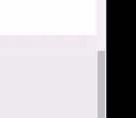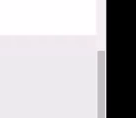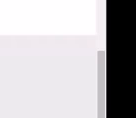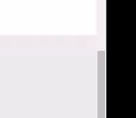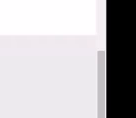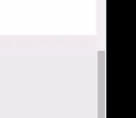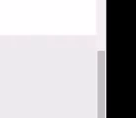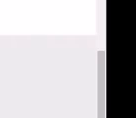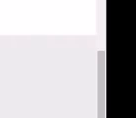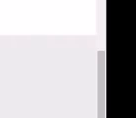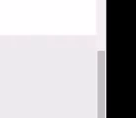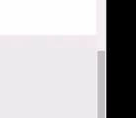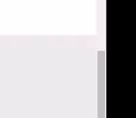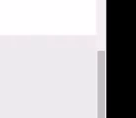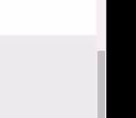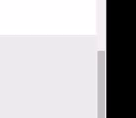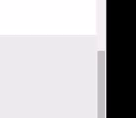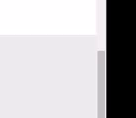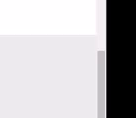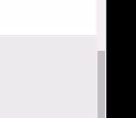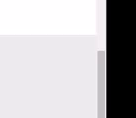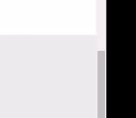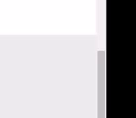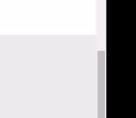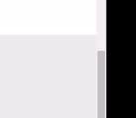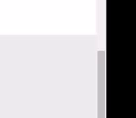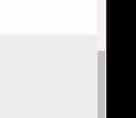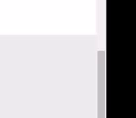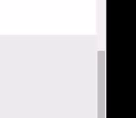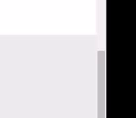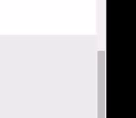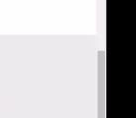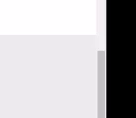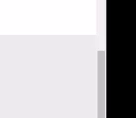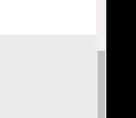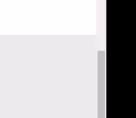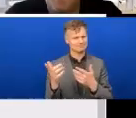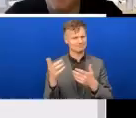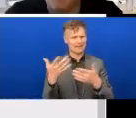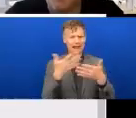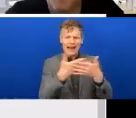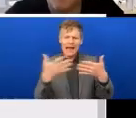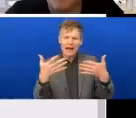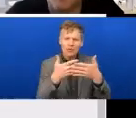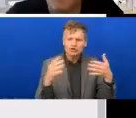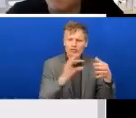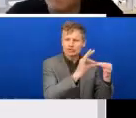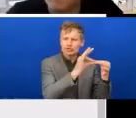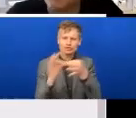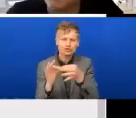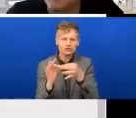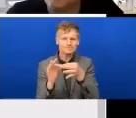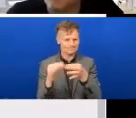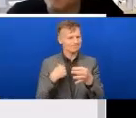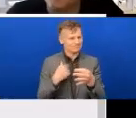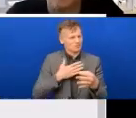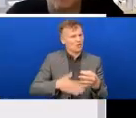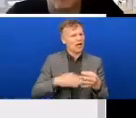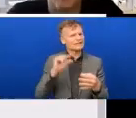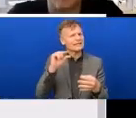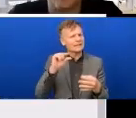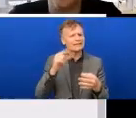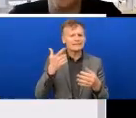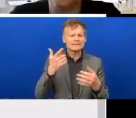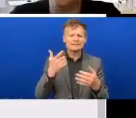and a little bit about the language as well. And I just, I wanted to touch very briefly on the language because that was always one of the big discussions when forming the